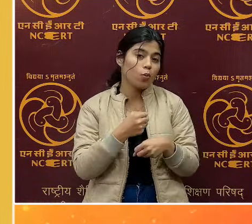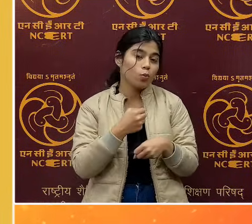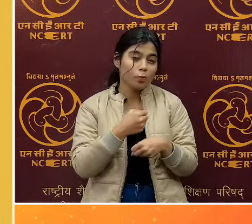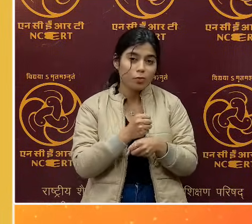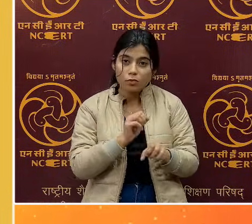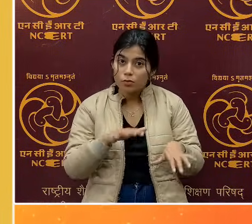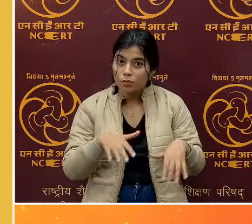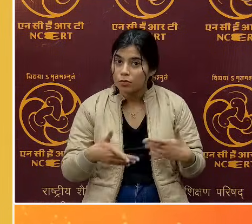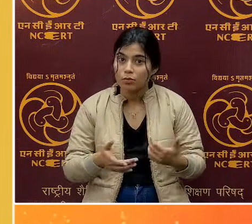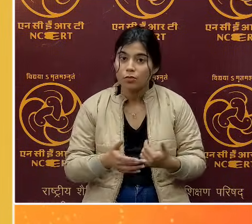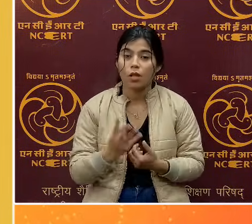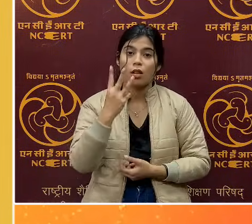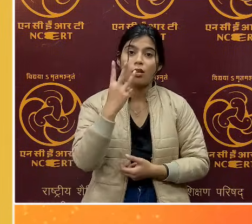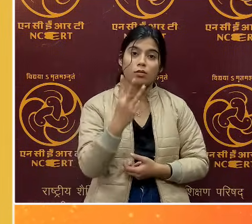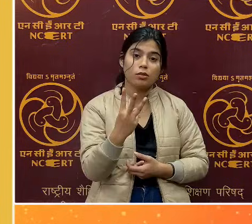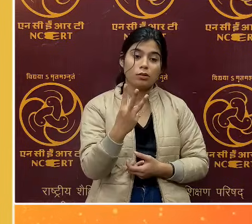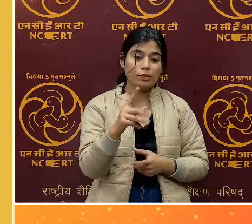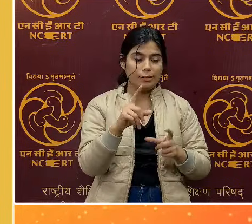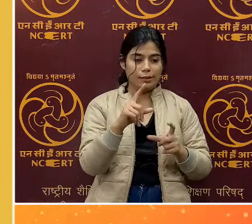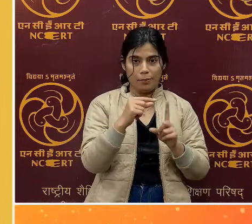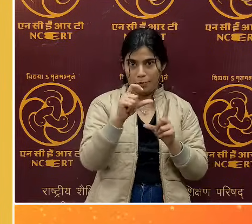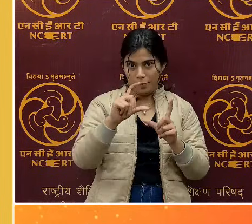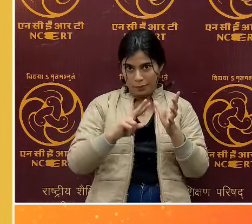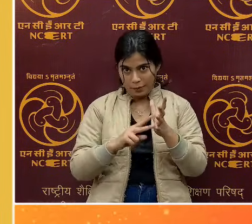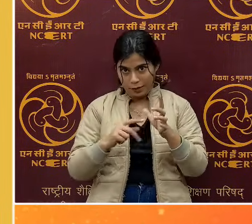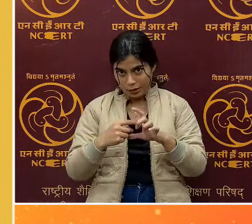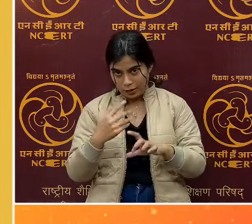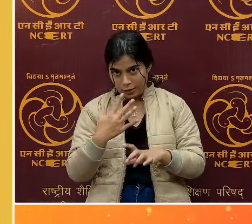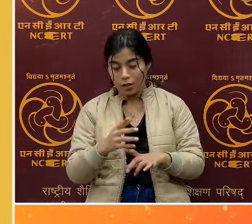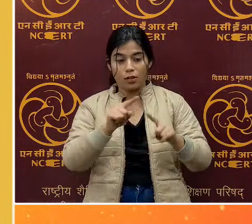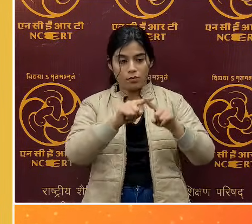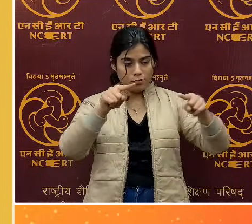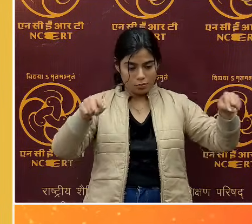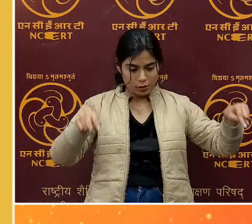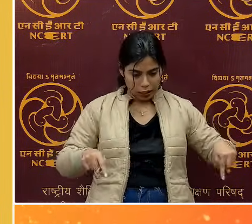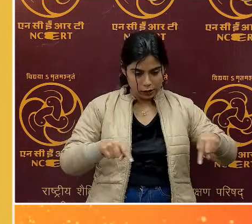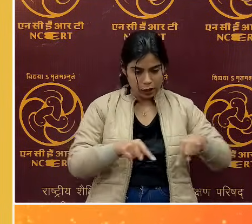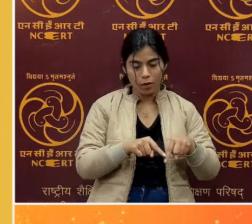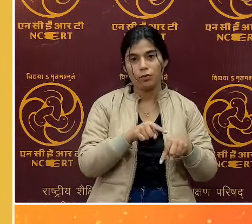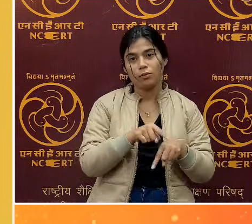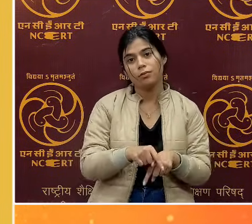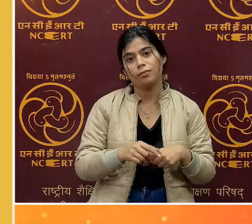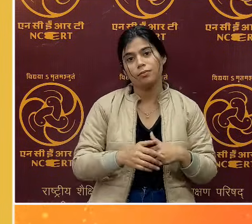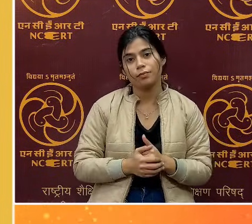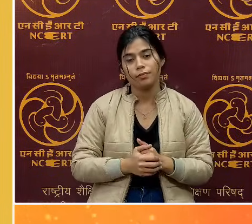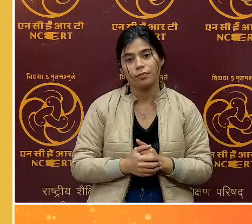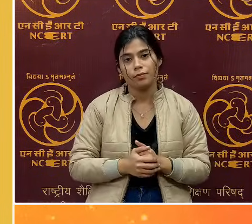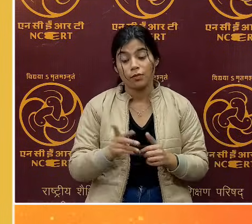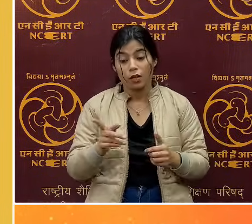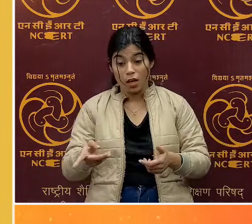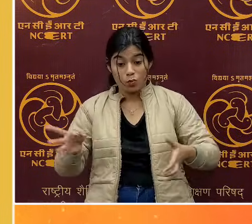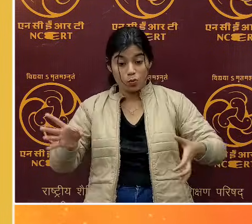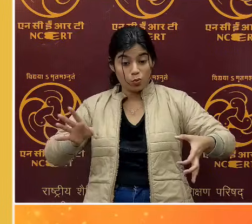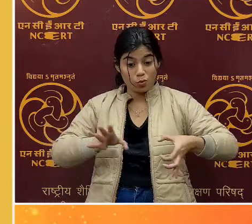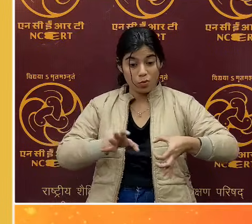We see three plane mirrors, rectangular ones, okay, and we join